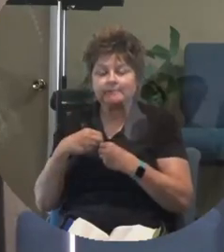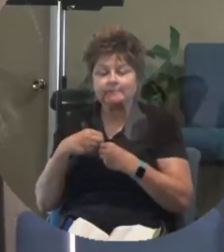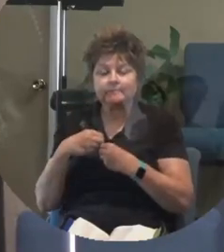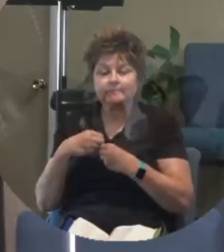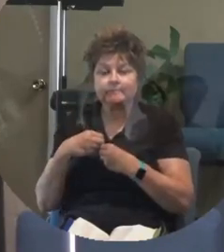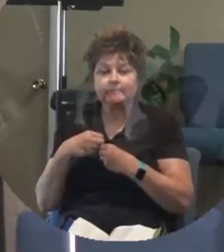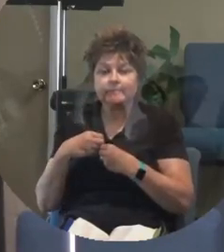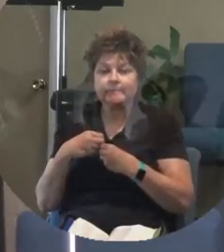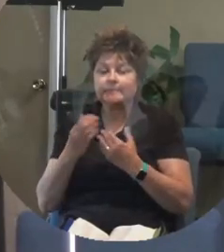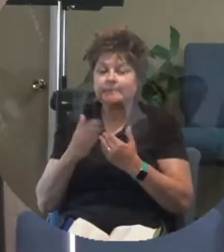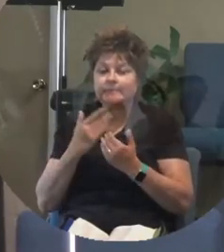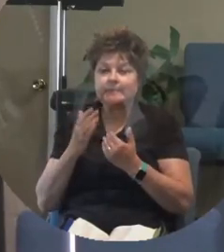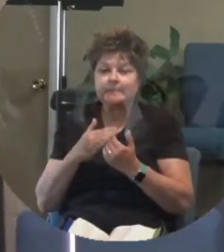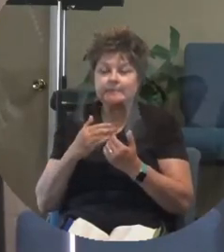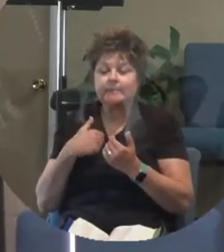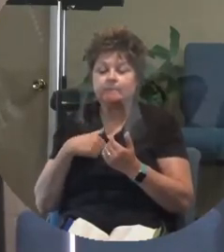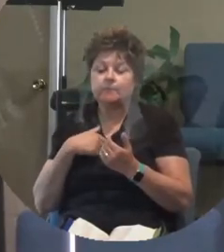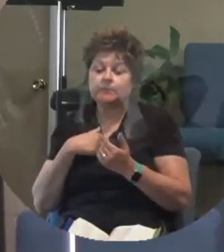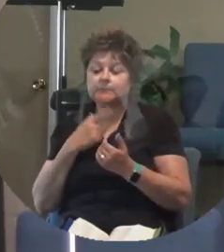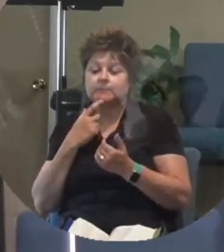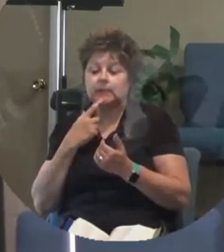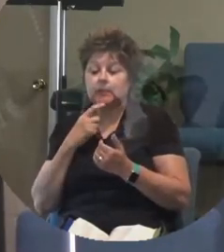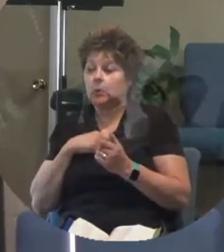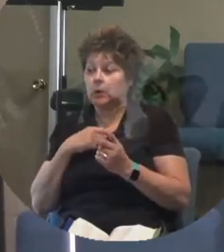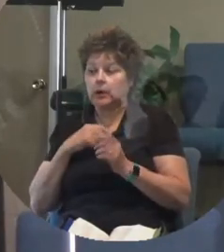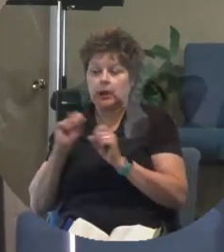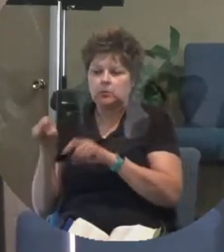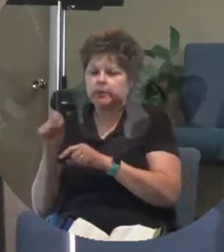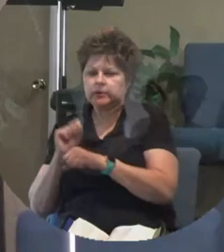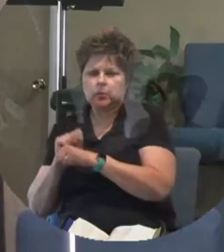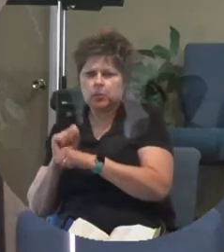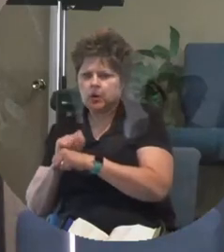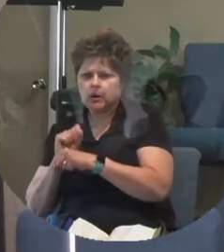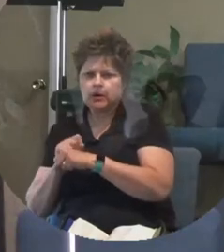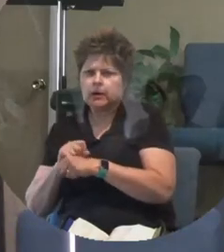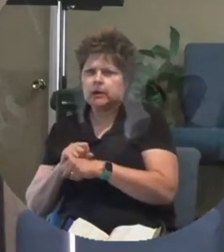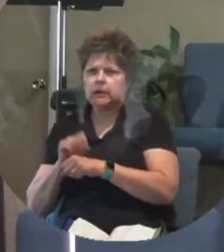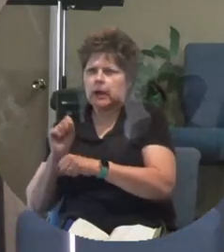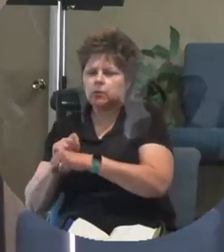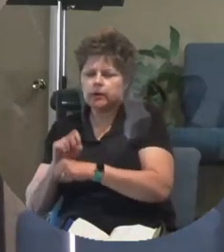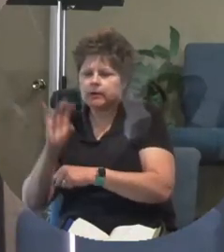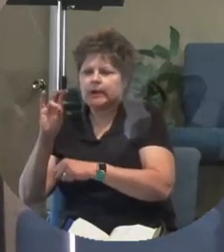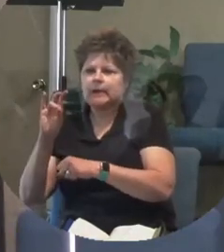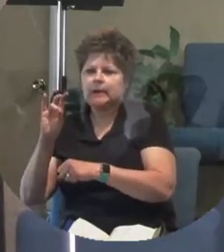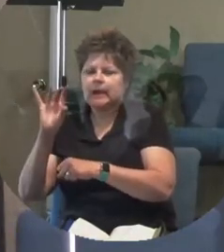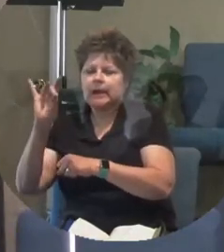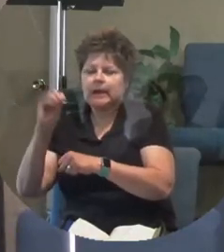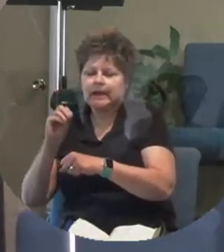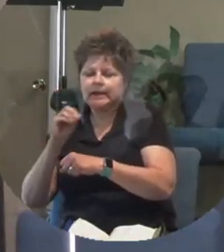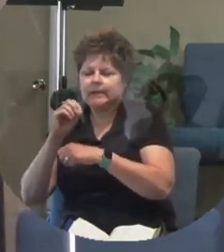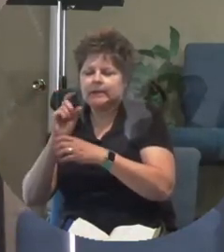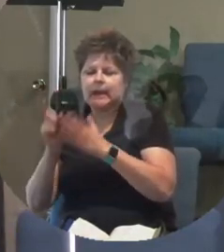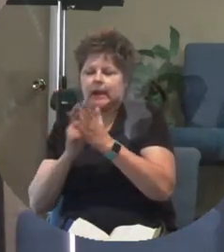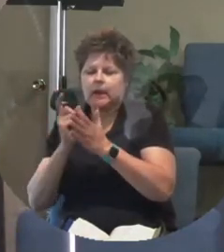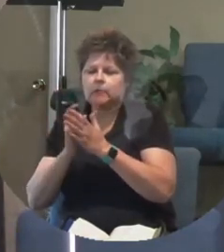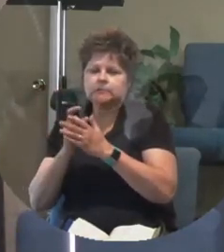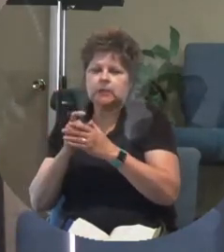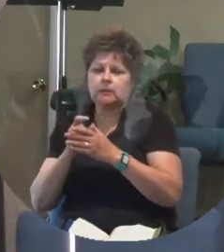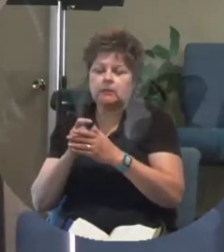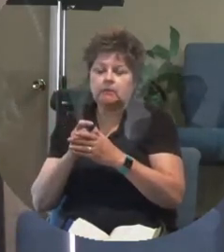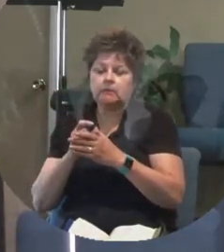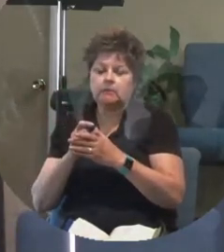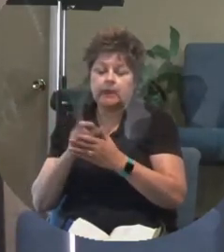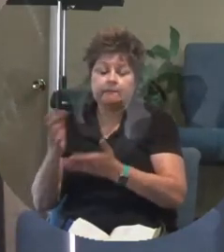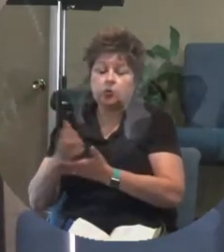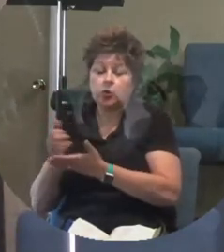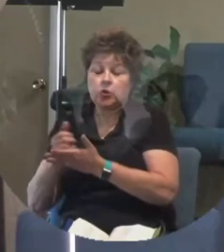Because it's too easy for us to say, but God, I went to work and I worked 80 hours a week. I've earned everything that I've made. I'm in control of